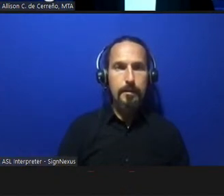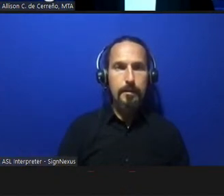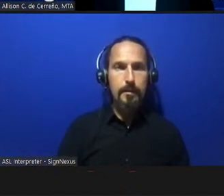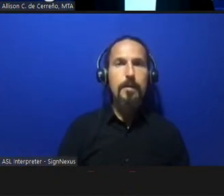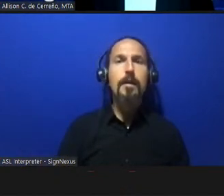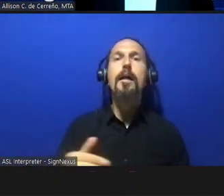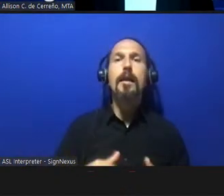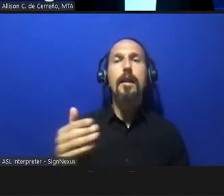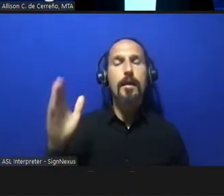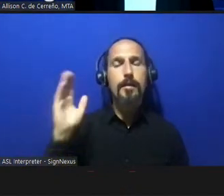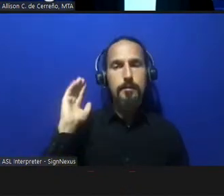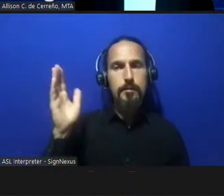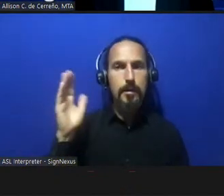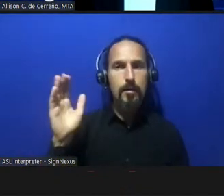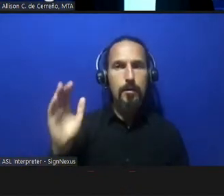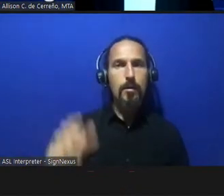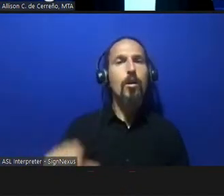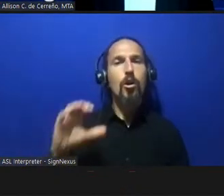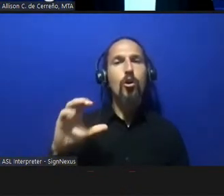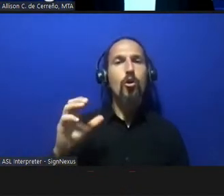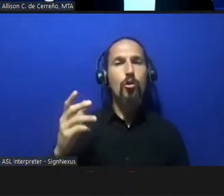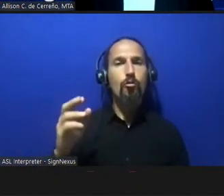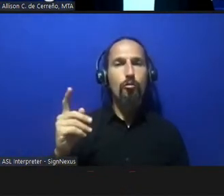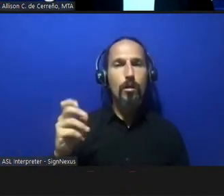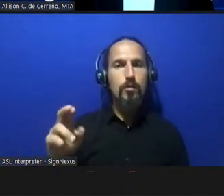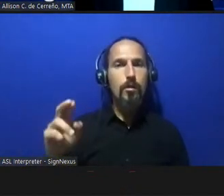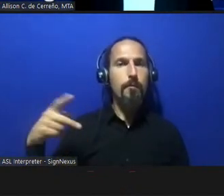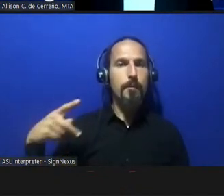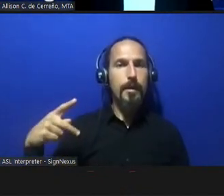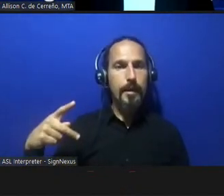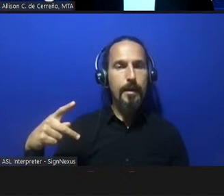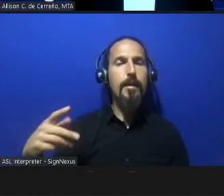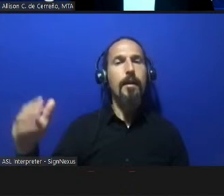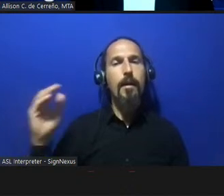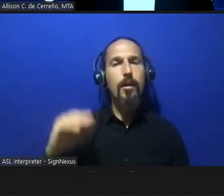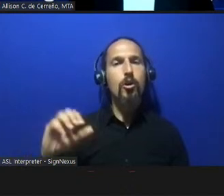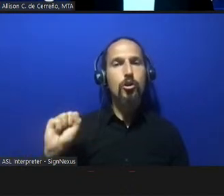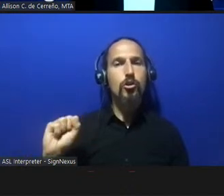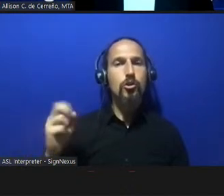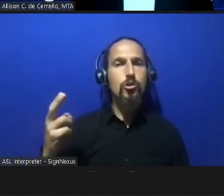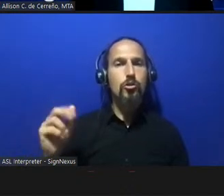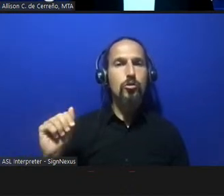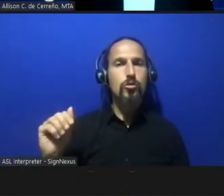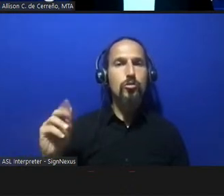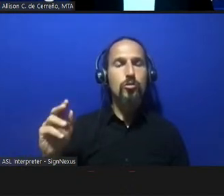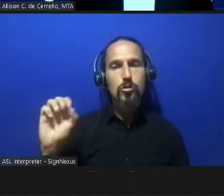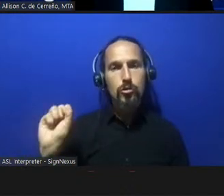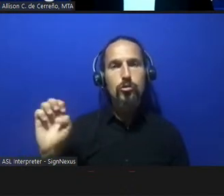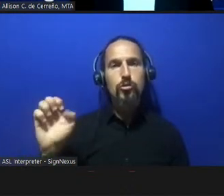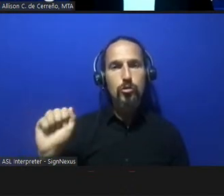our next speaker is christopher piero followed by sean gurliss